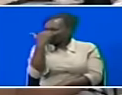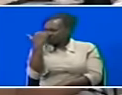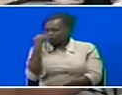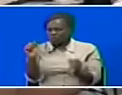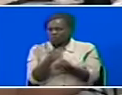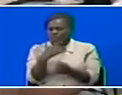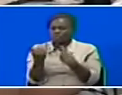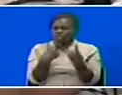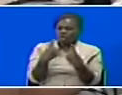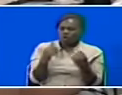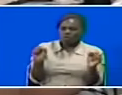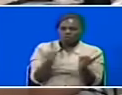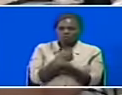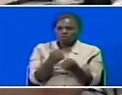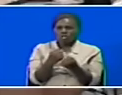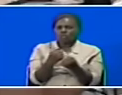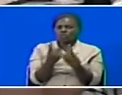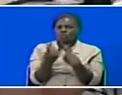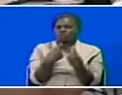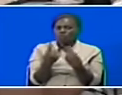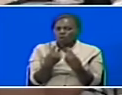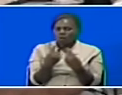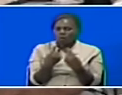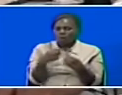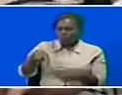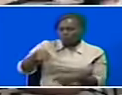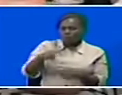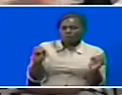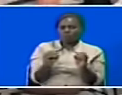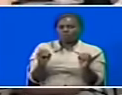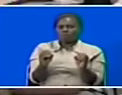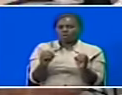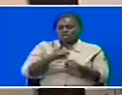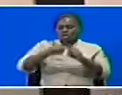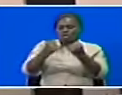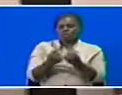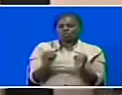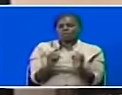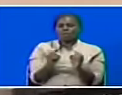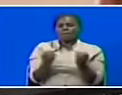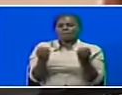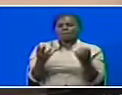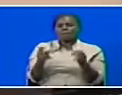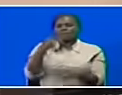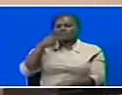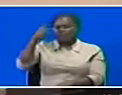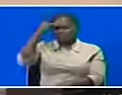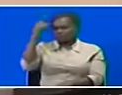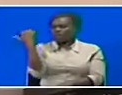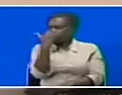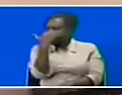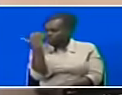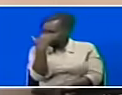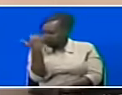couldn't talk, and he was a little bit, he was not social. As with many parents of autistic